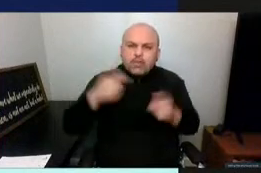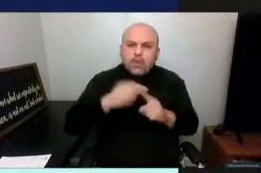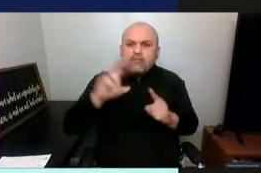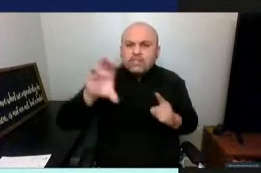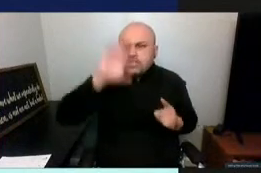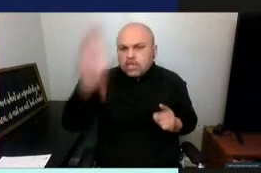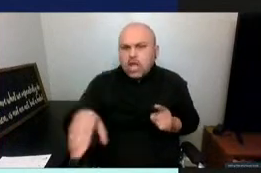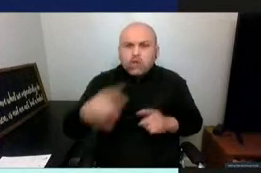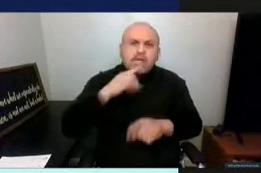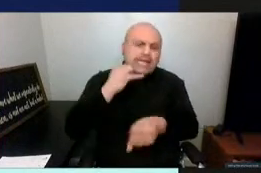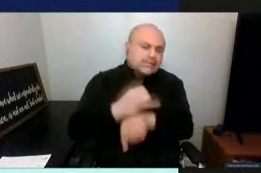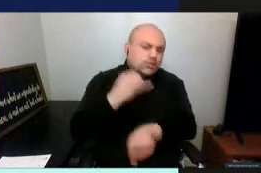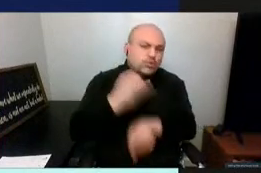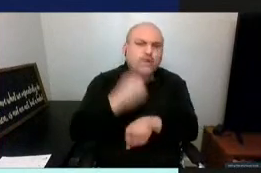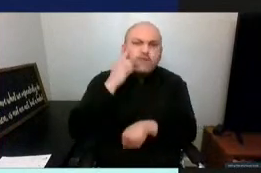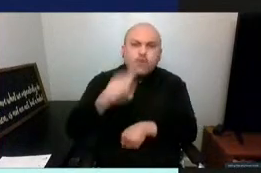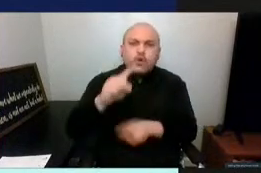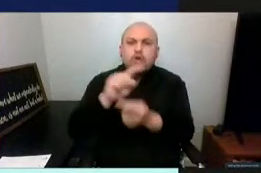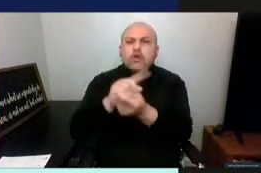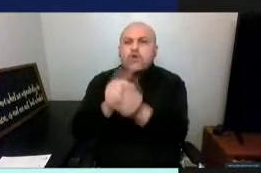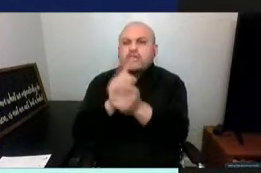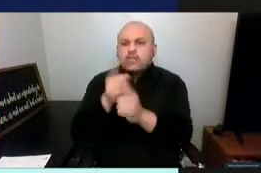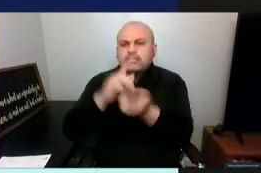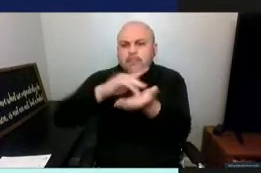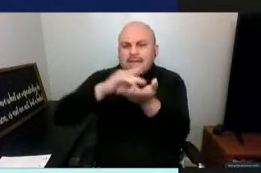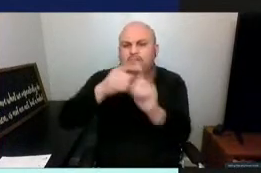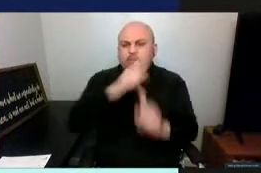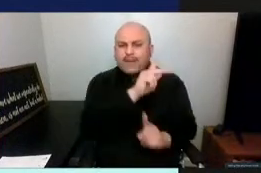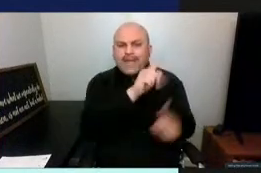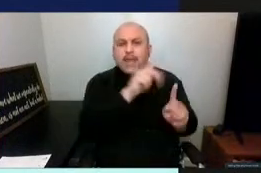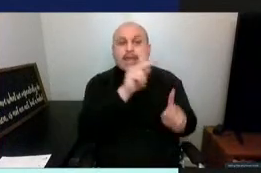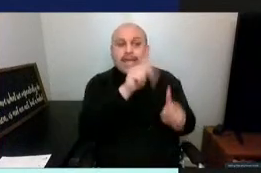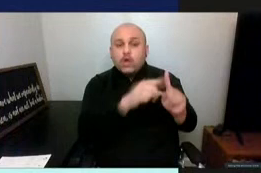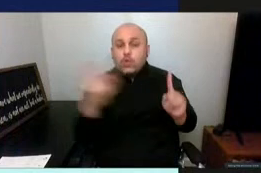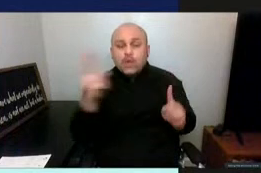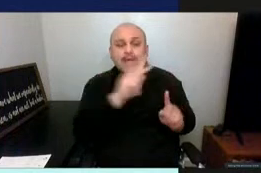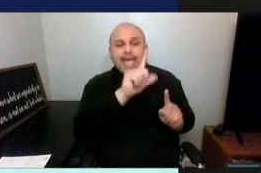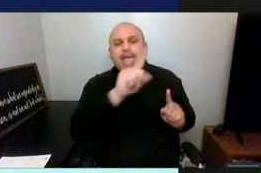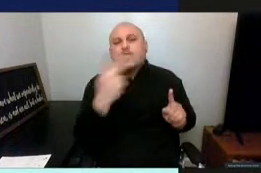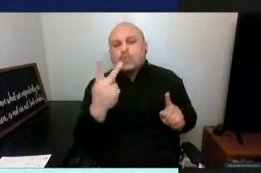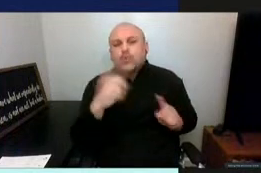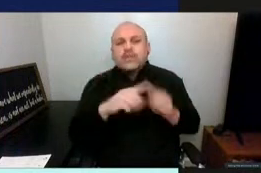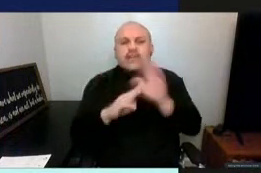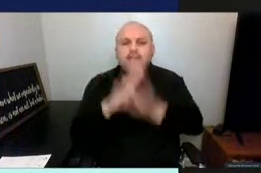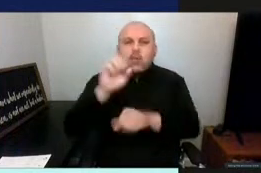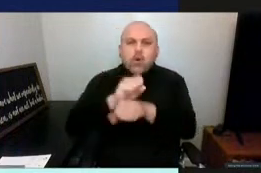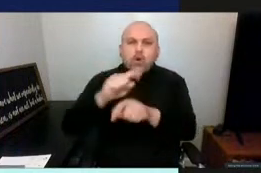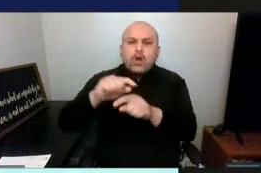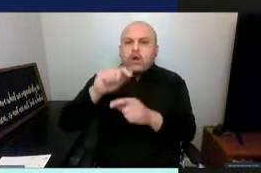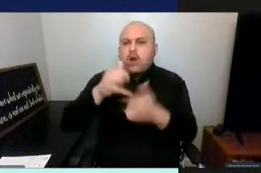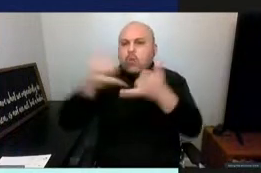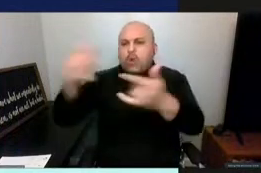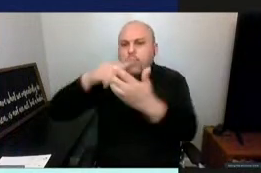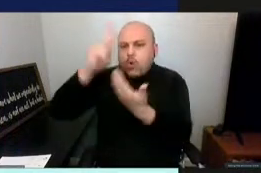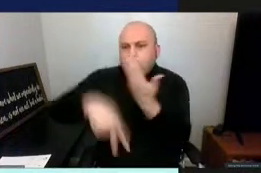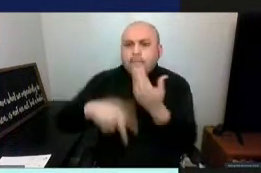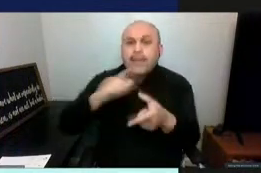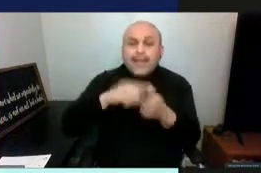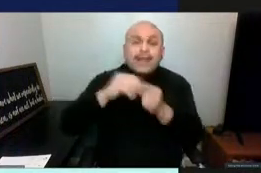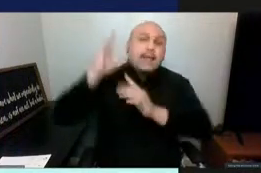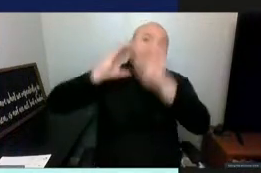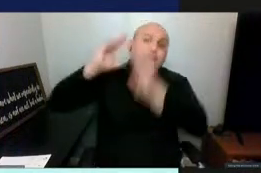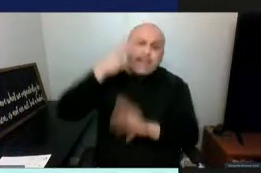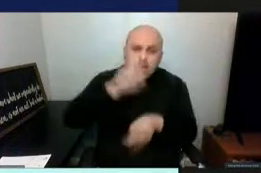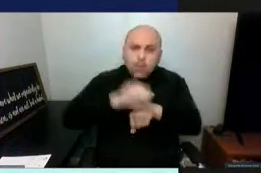Institute for Translational Medicine KL2 Career Development Award Program. And in the past, he has worked with